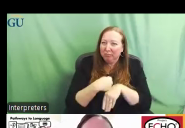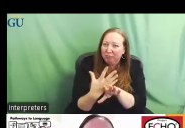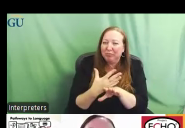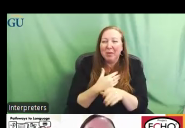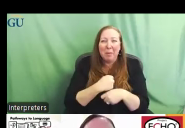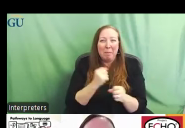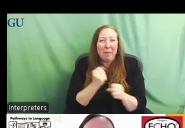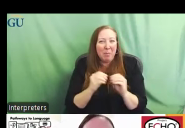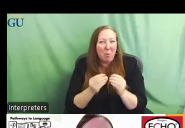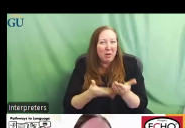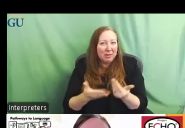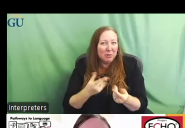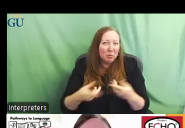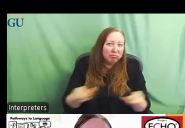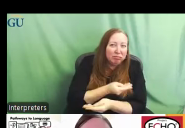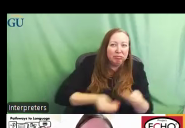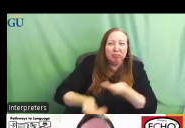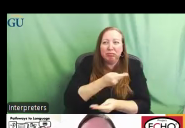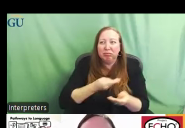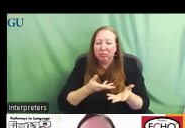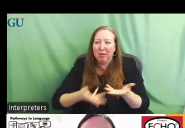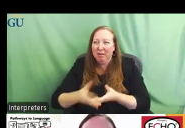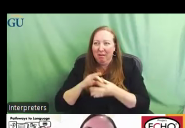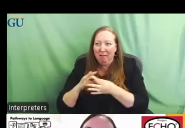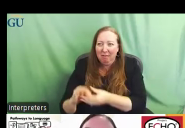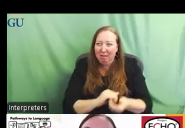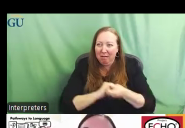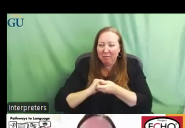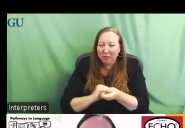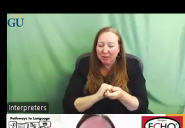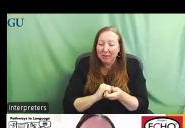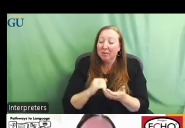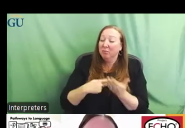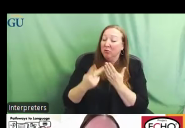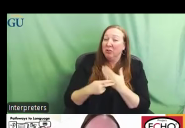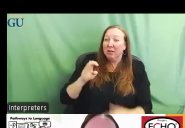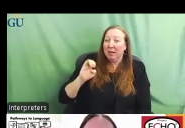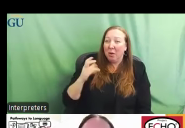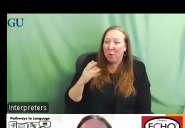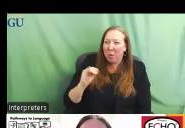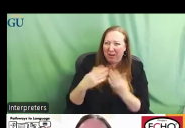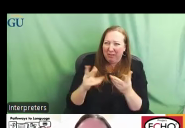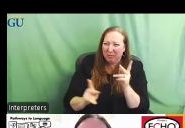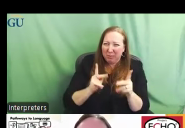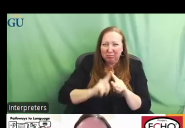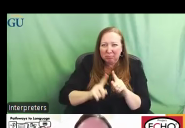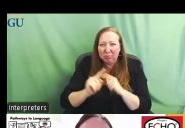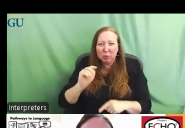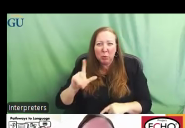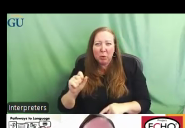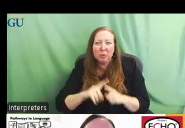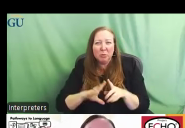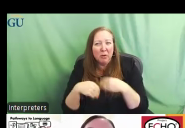collaborate. Project Echo gives professionals the tools to provide better care and support, especially in rural and